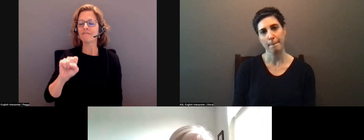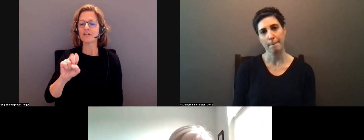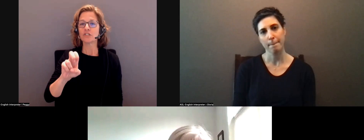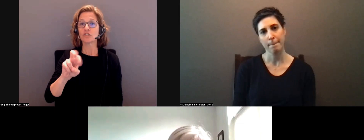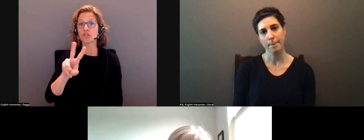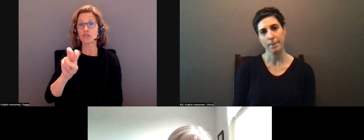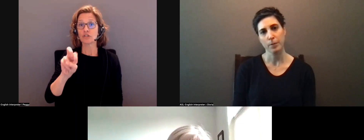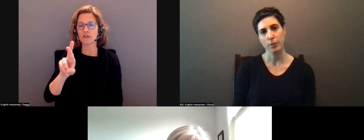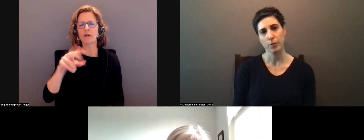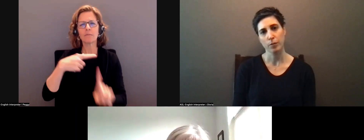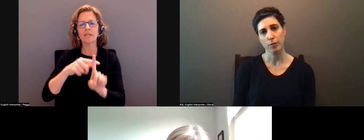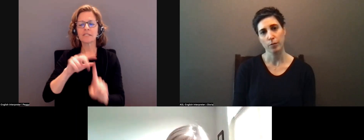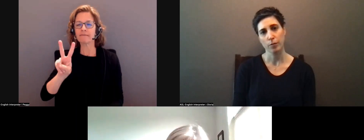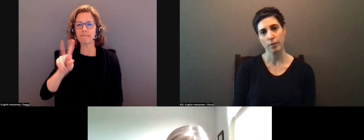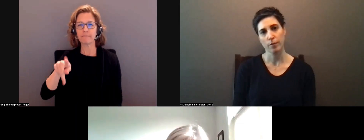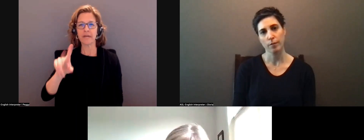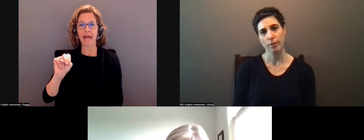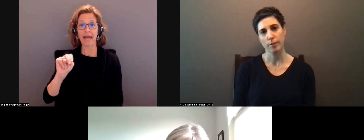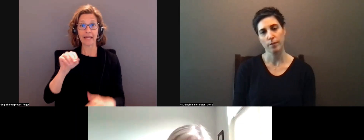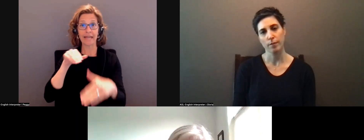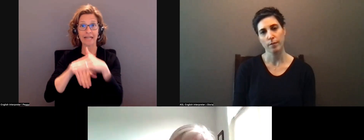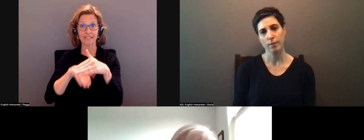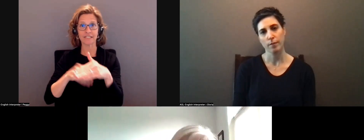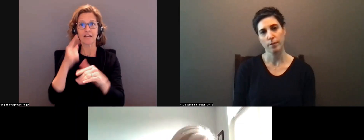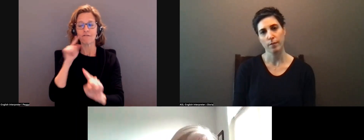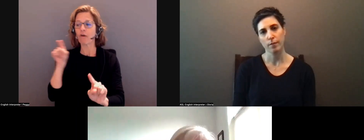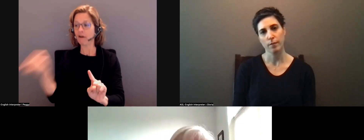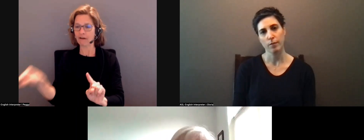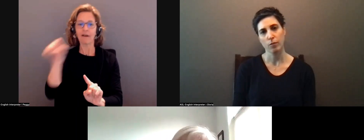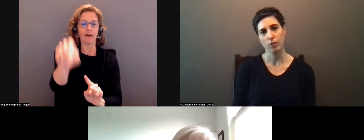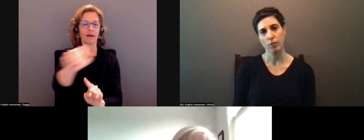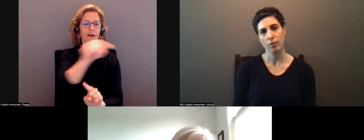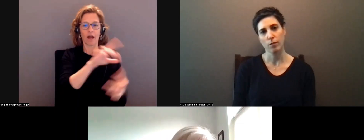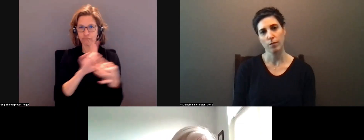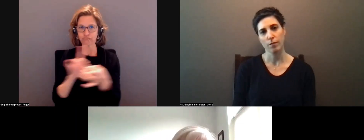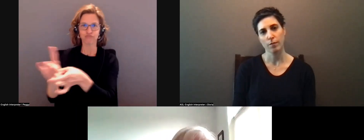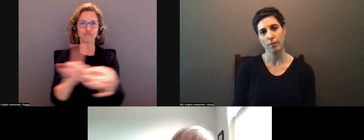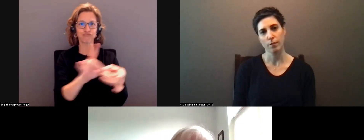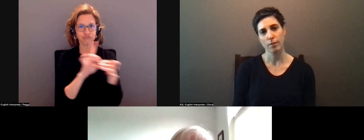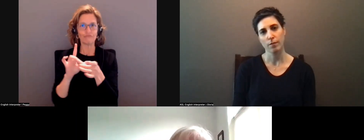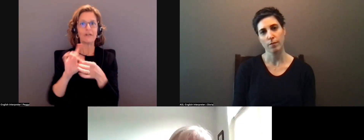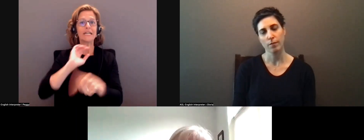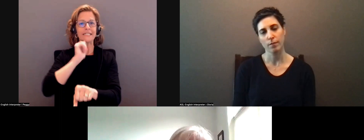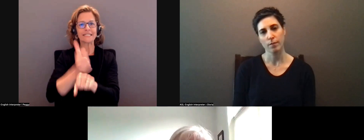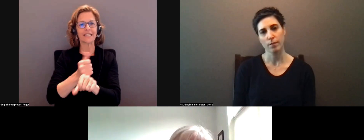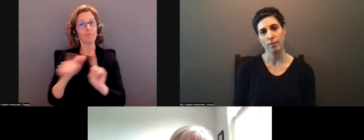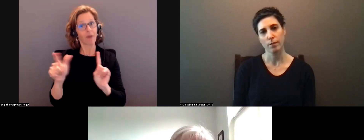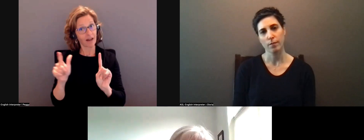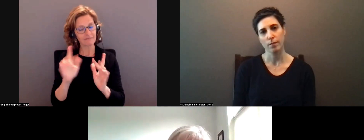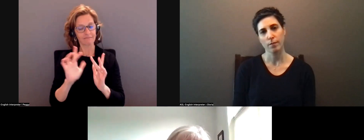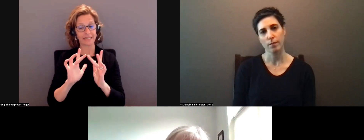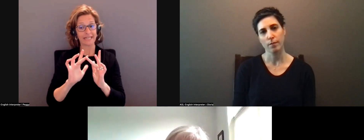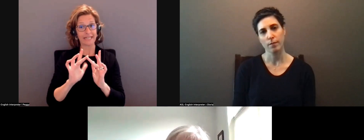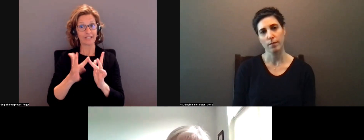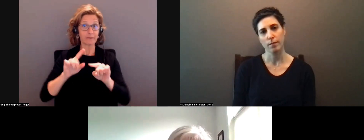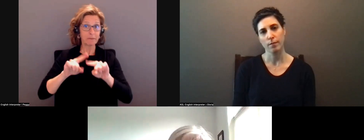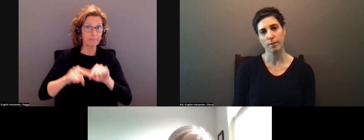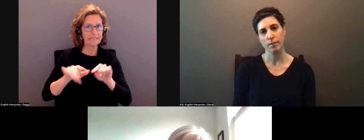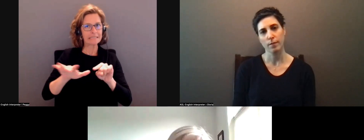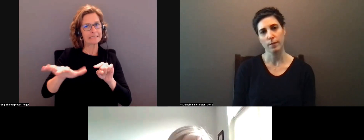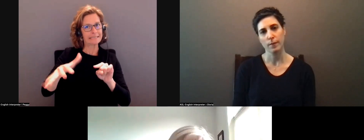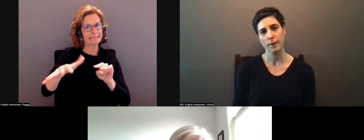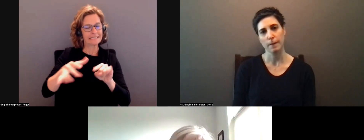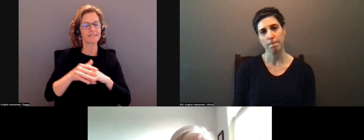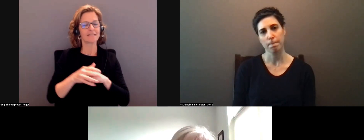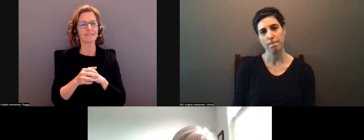to the other learning centers. However, due to the precarious internet, quite often